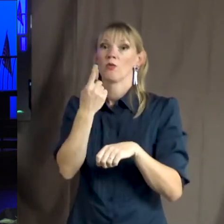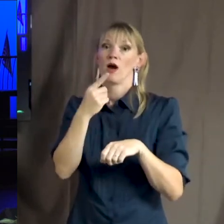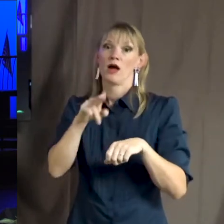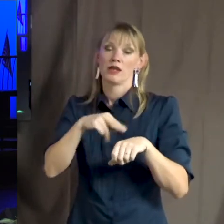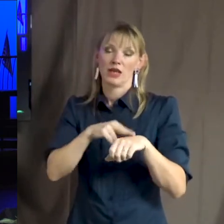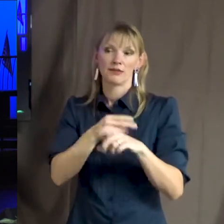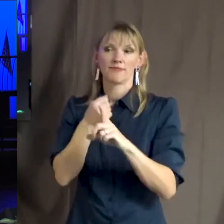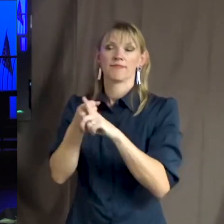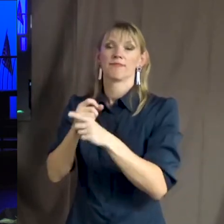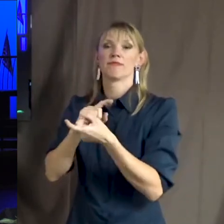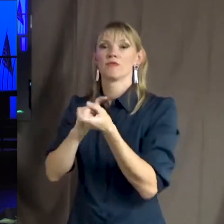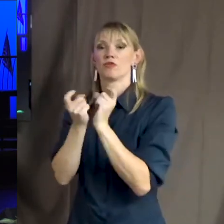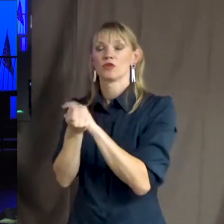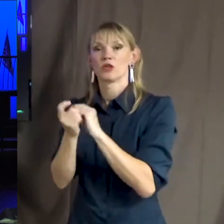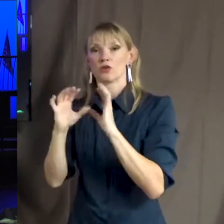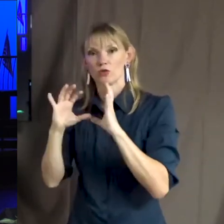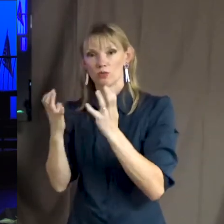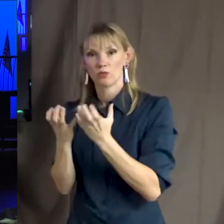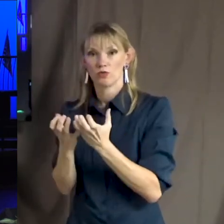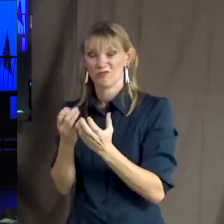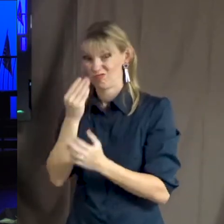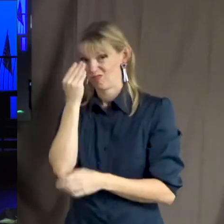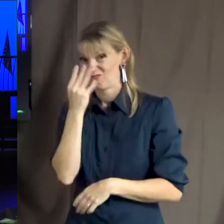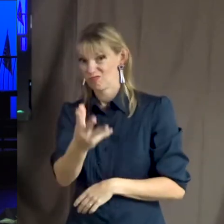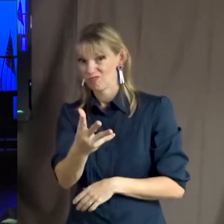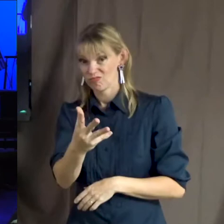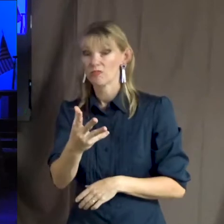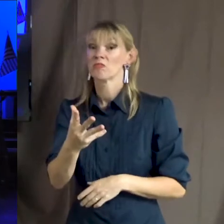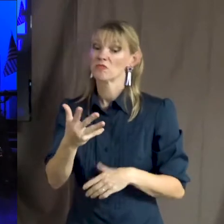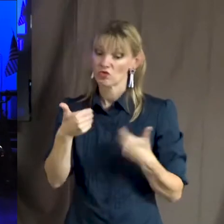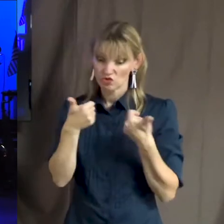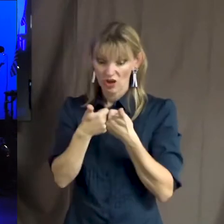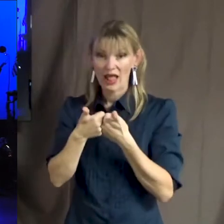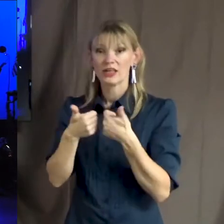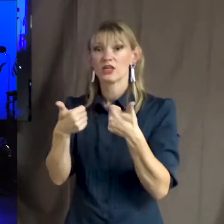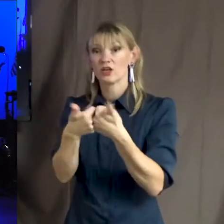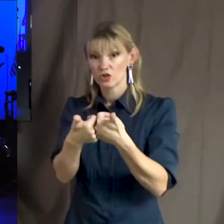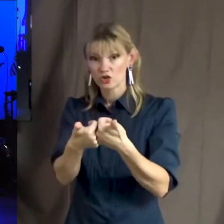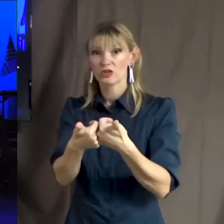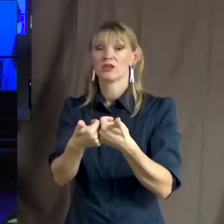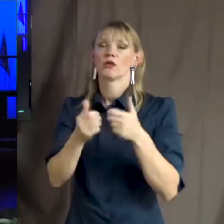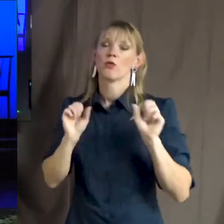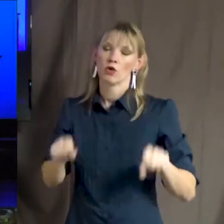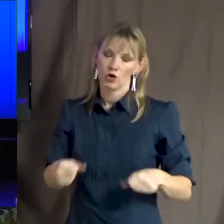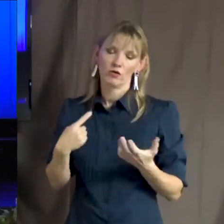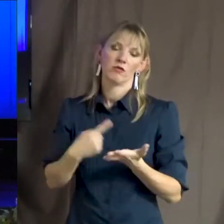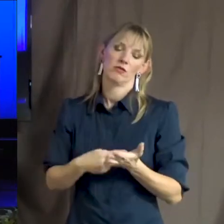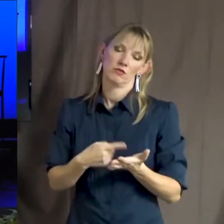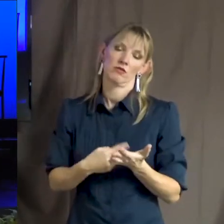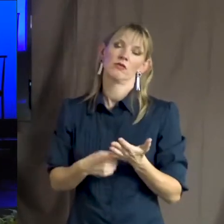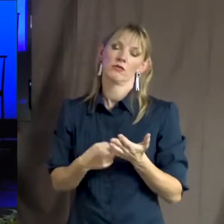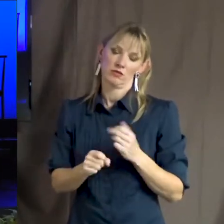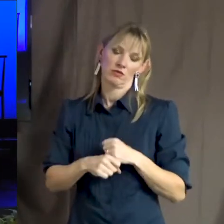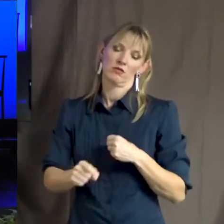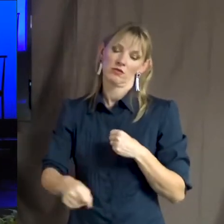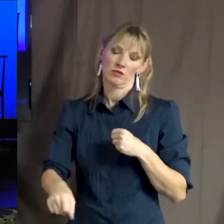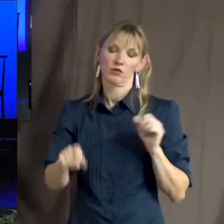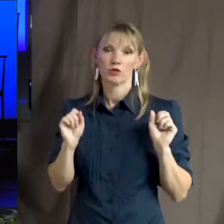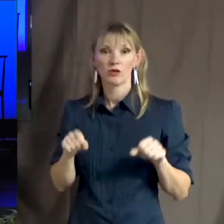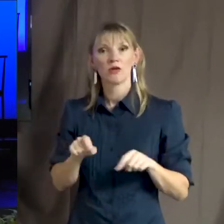to change the world. I would argue, although there were challenges that we could have long discussions about along the way, that